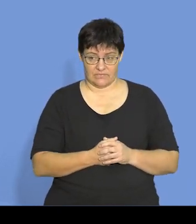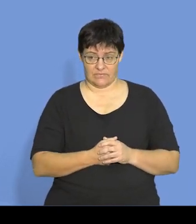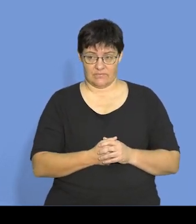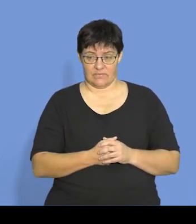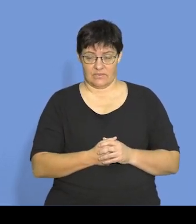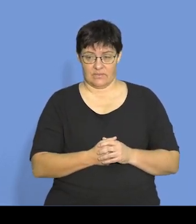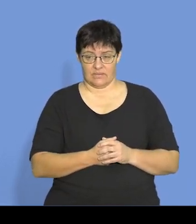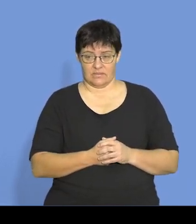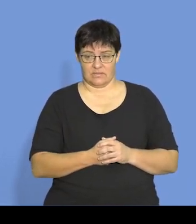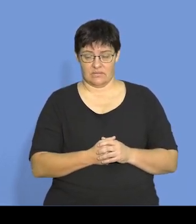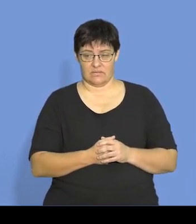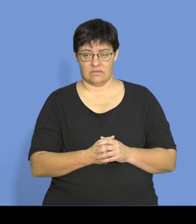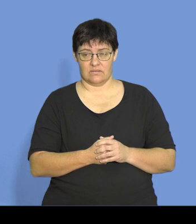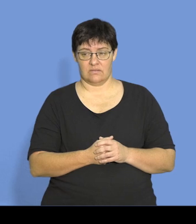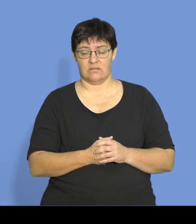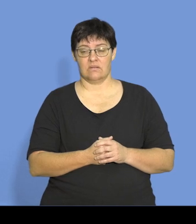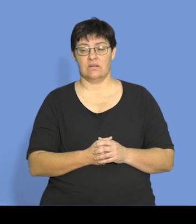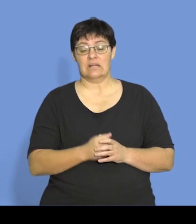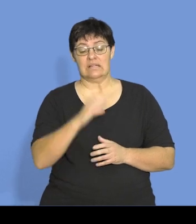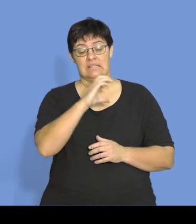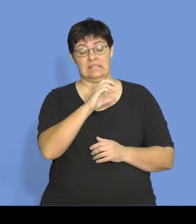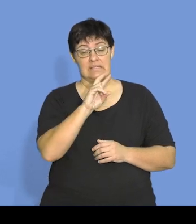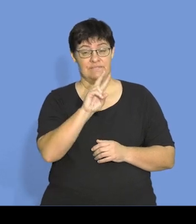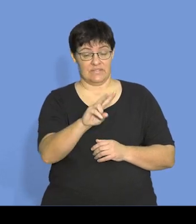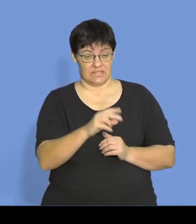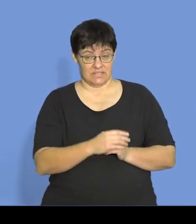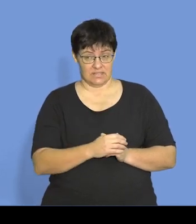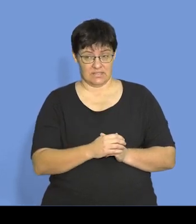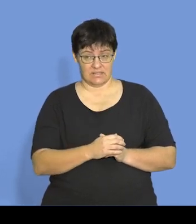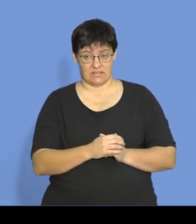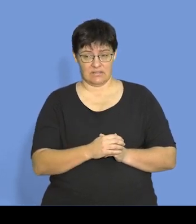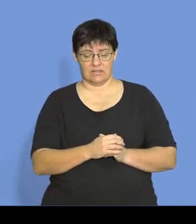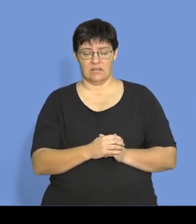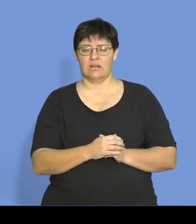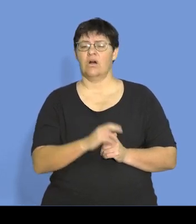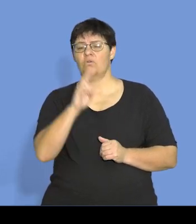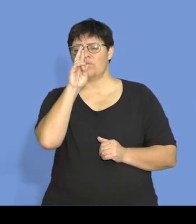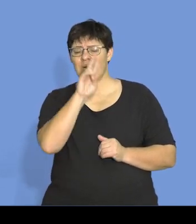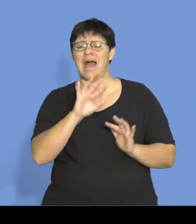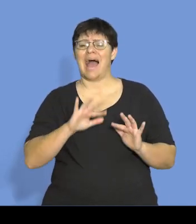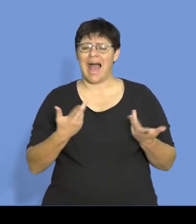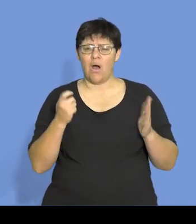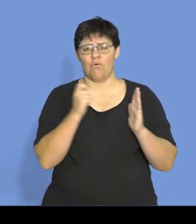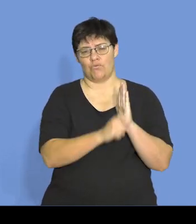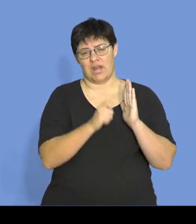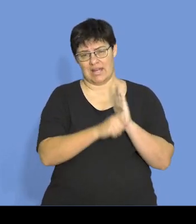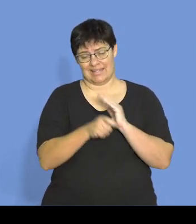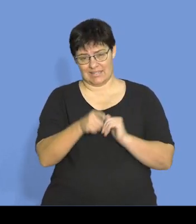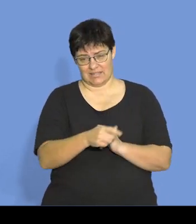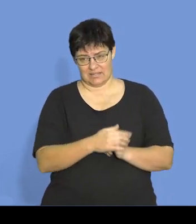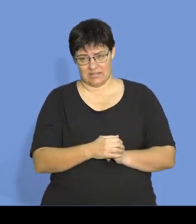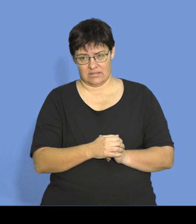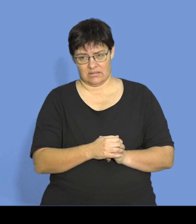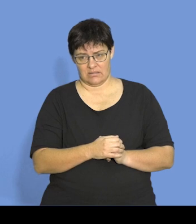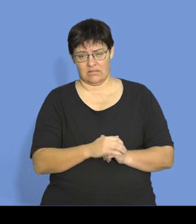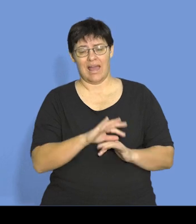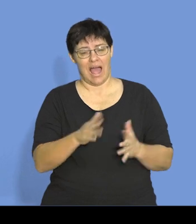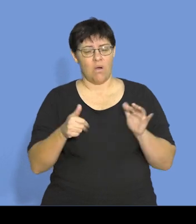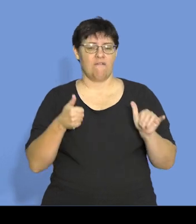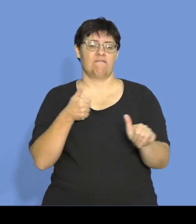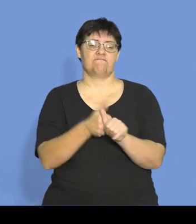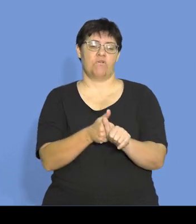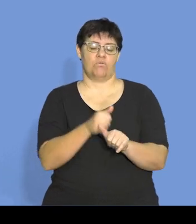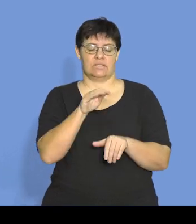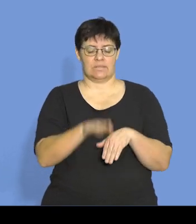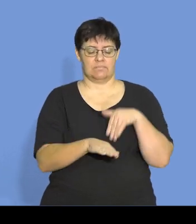right? And my critical values, please guys look at how I'm writing my solution. This is how you